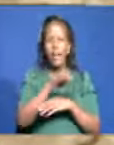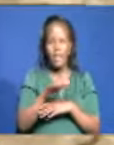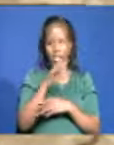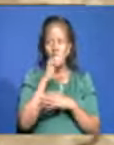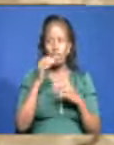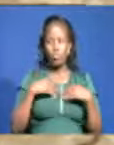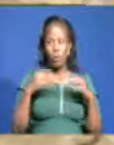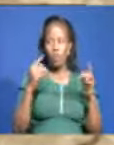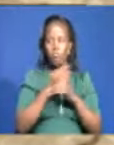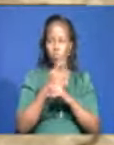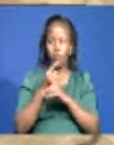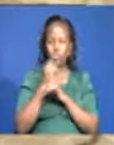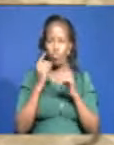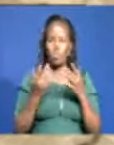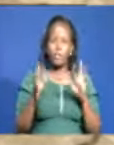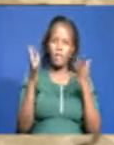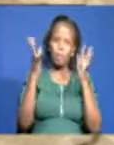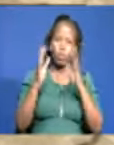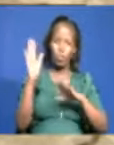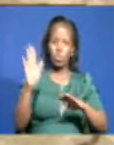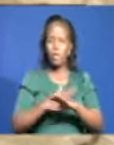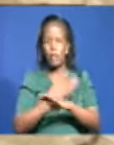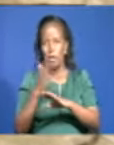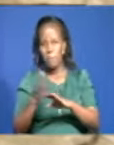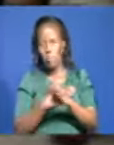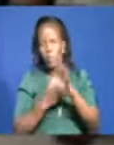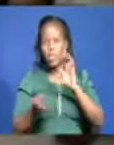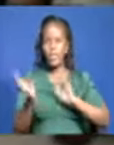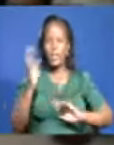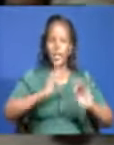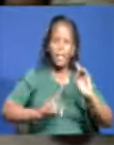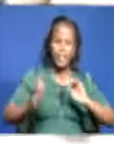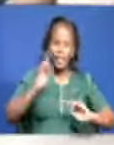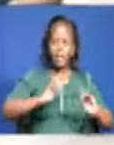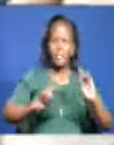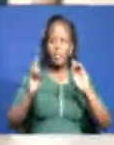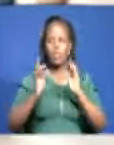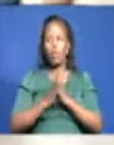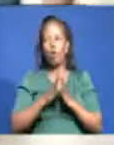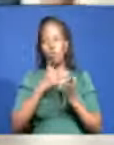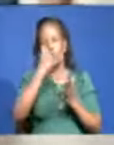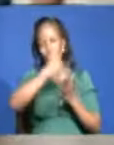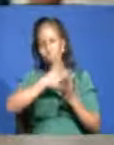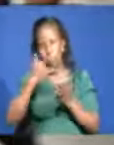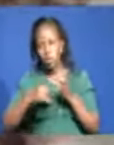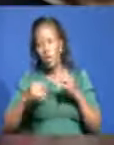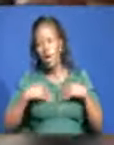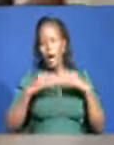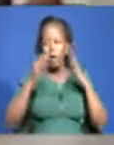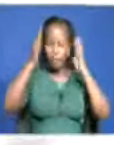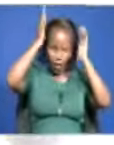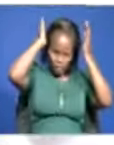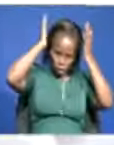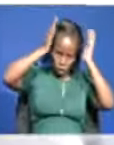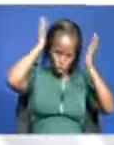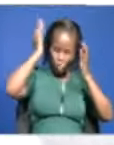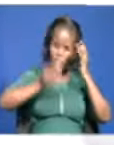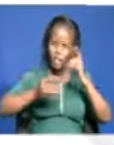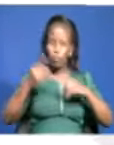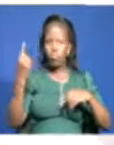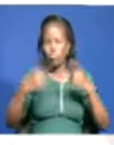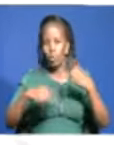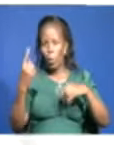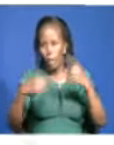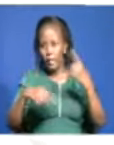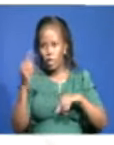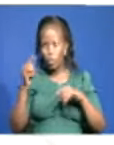poems, music and dances, calligraphy and art exhibits, doe and donkey races, swimming competitions and finally a